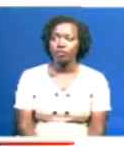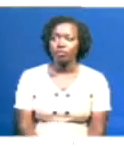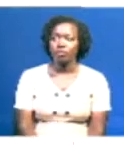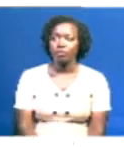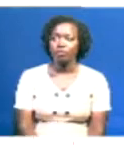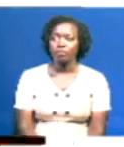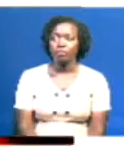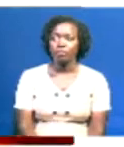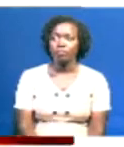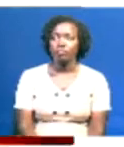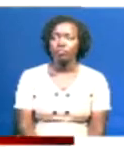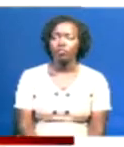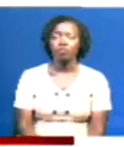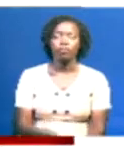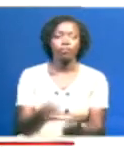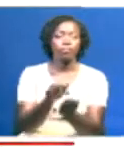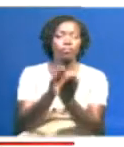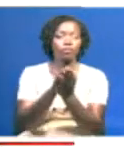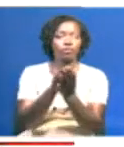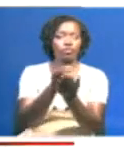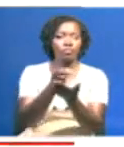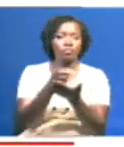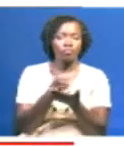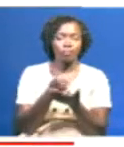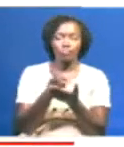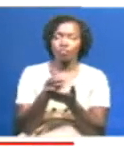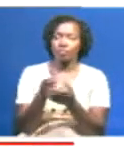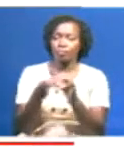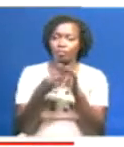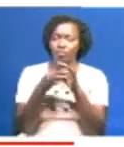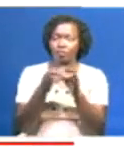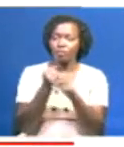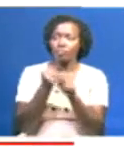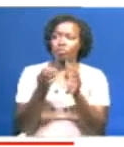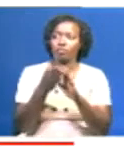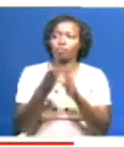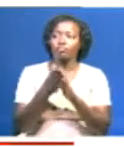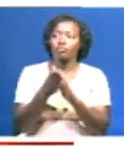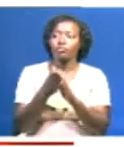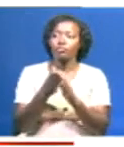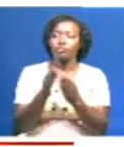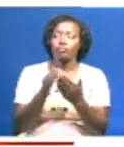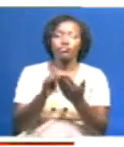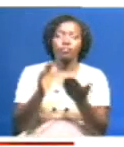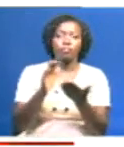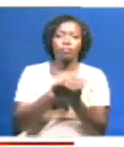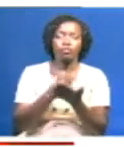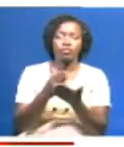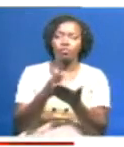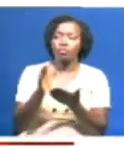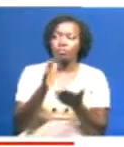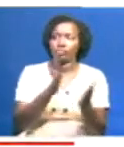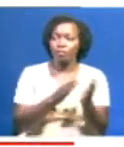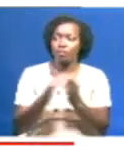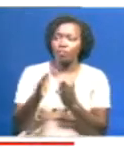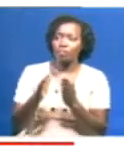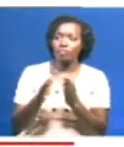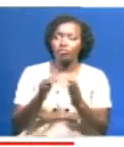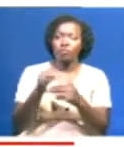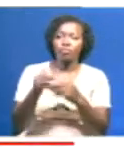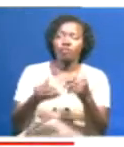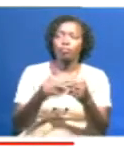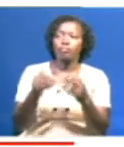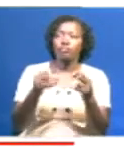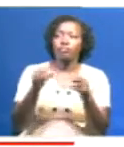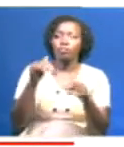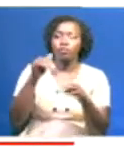Savings and credit cooperative organizations should move with speed to create a more shared platform in preparation for the rollout of an